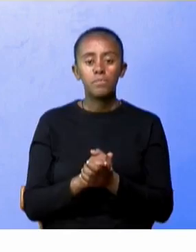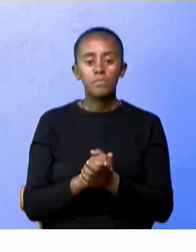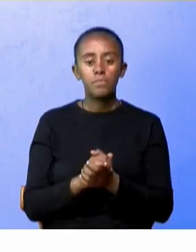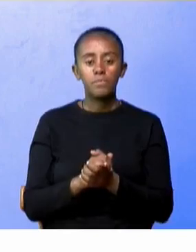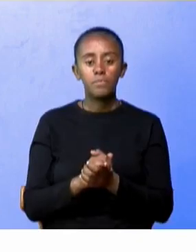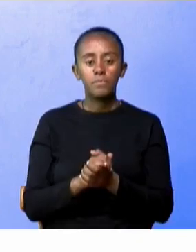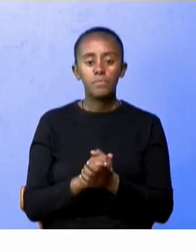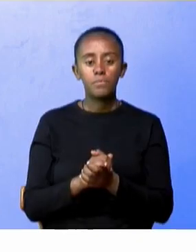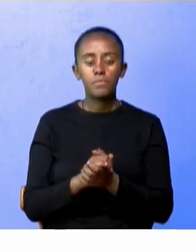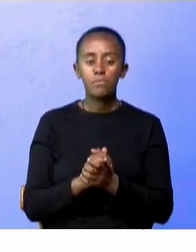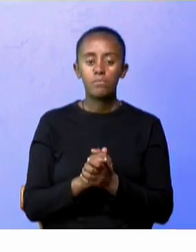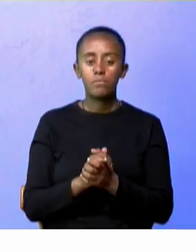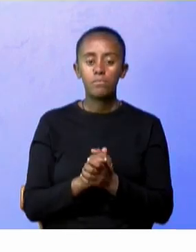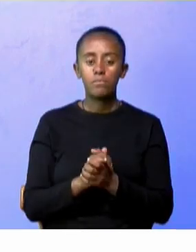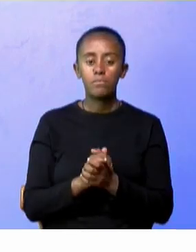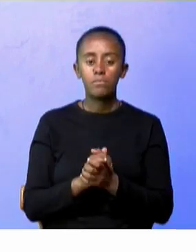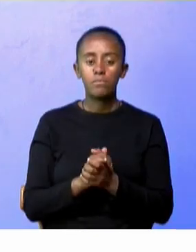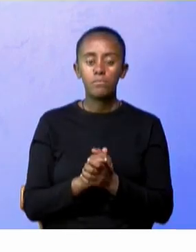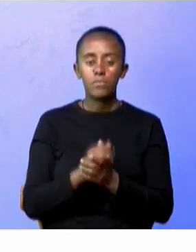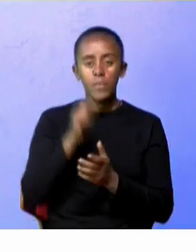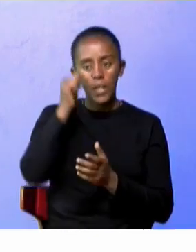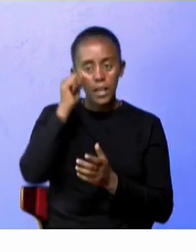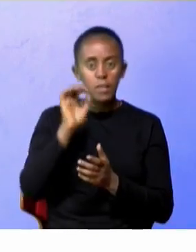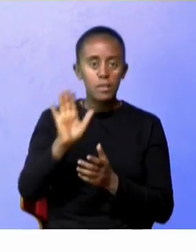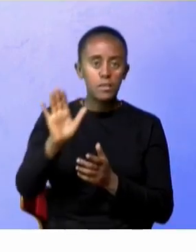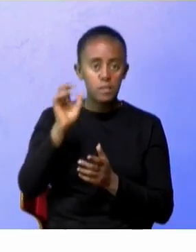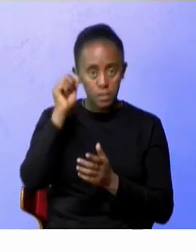Number four, his